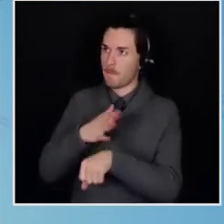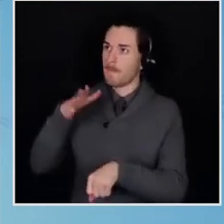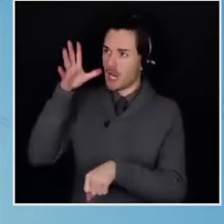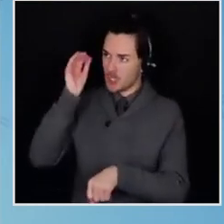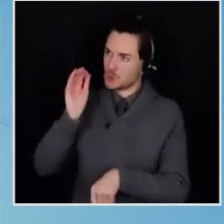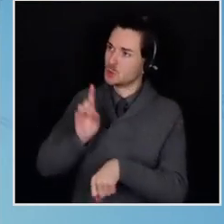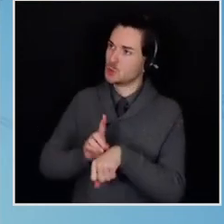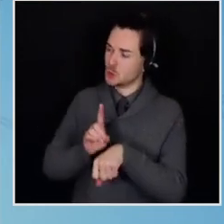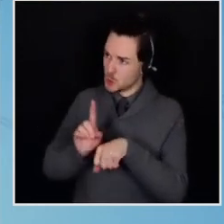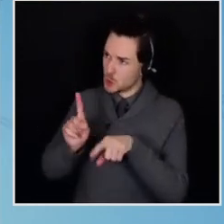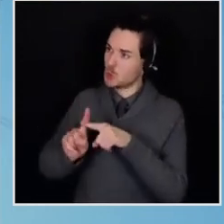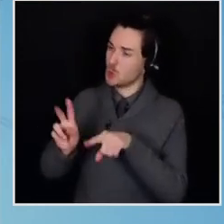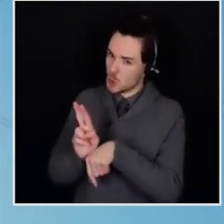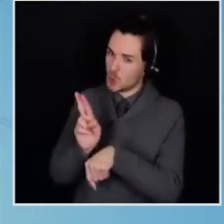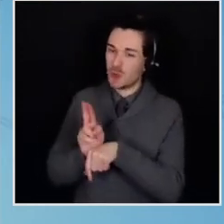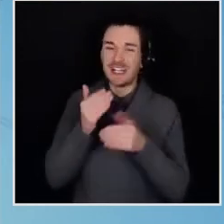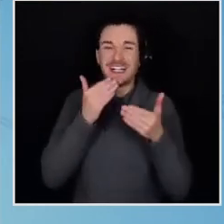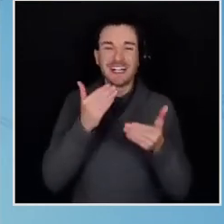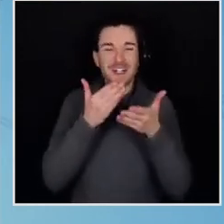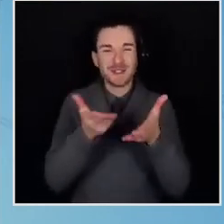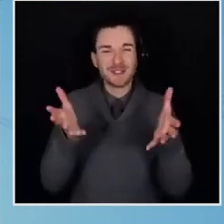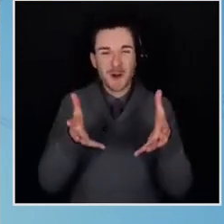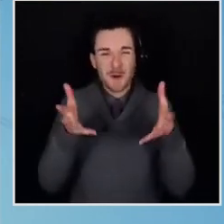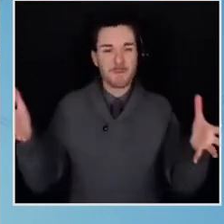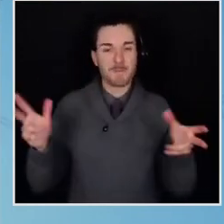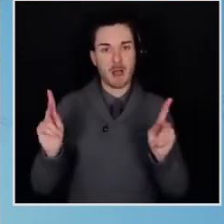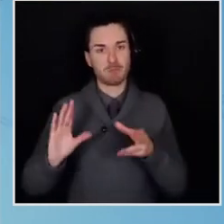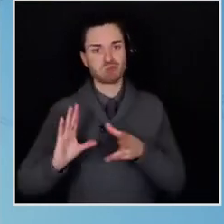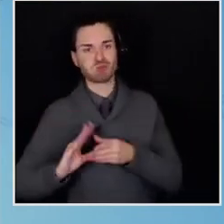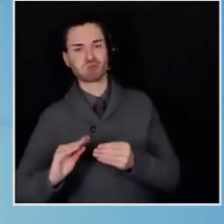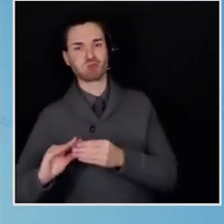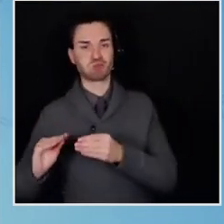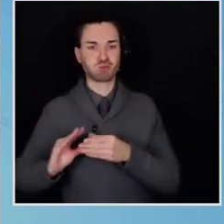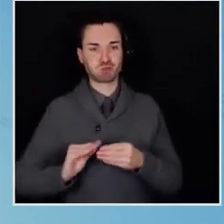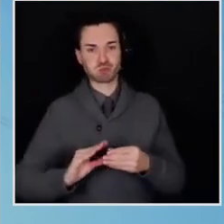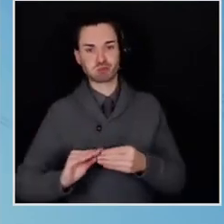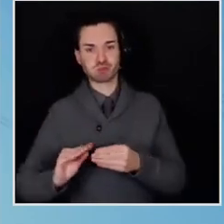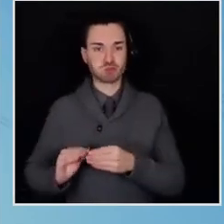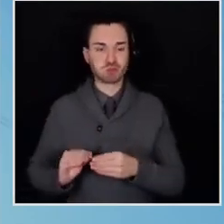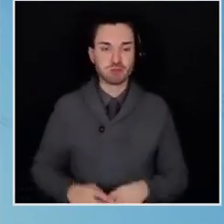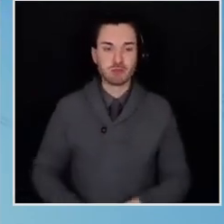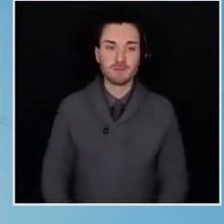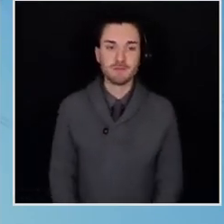it's worth the patriotic duty to go ahead and protect other people. Thank you all so very much. Thank you.